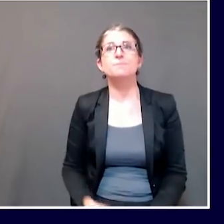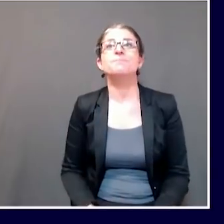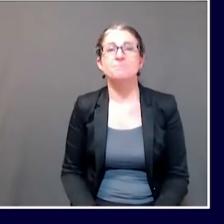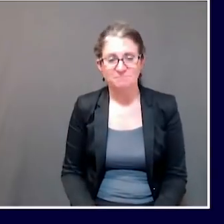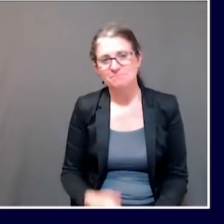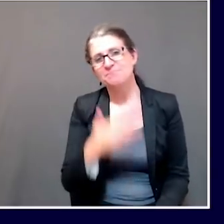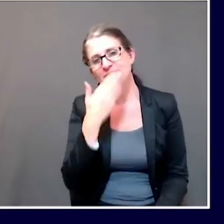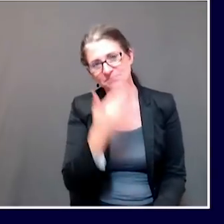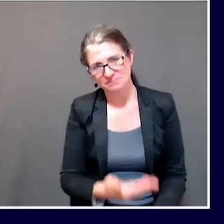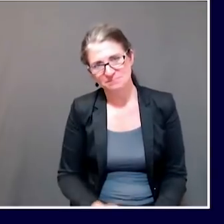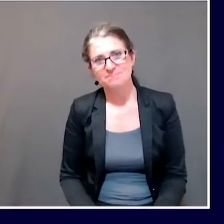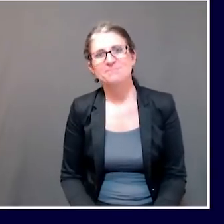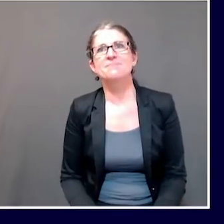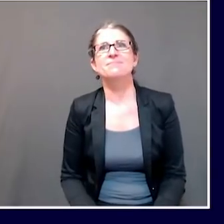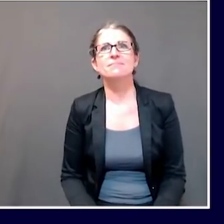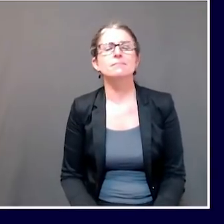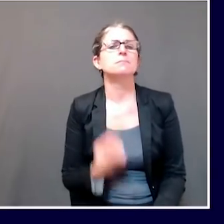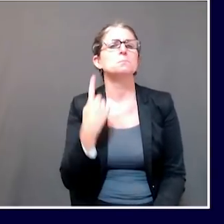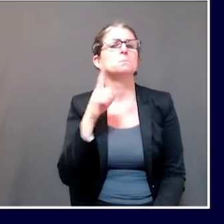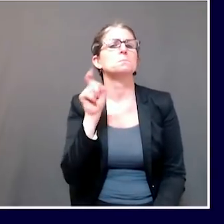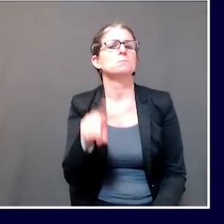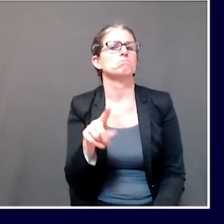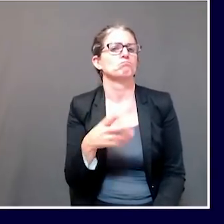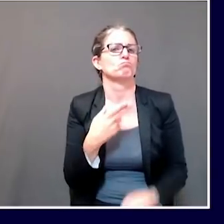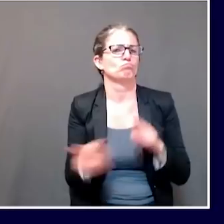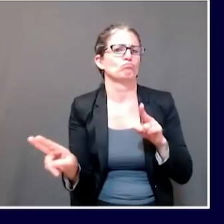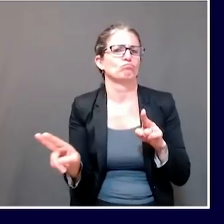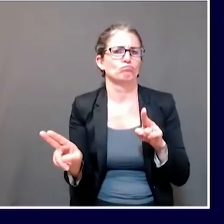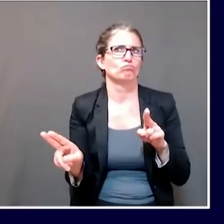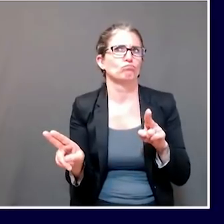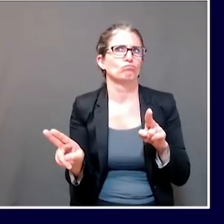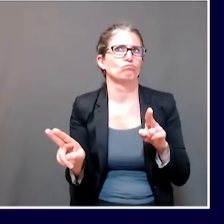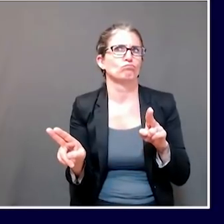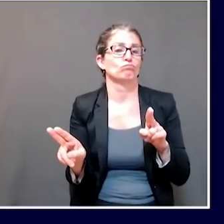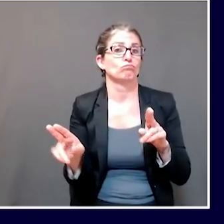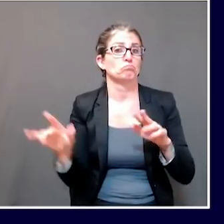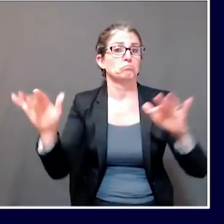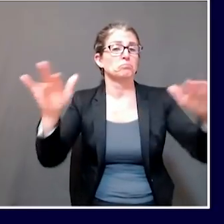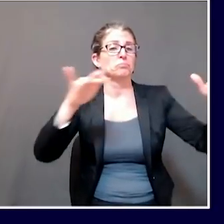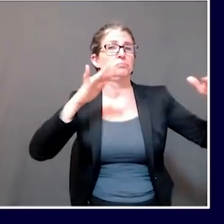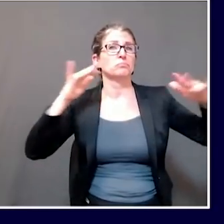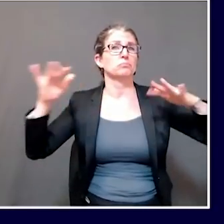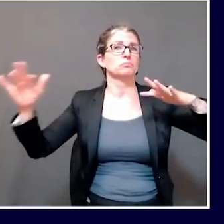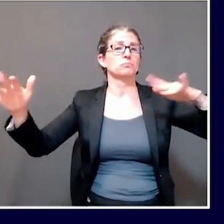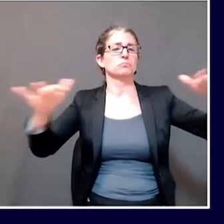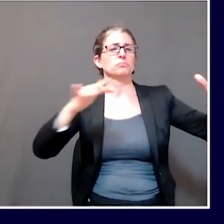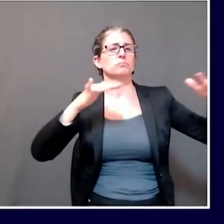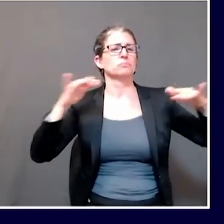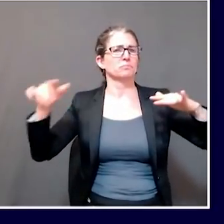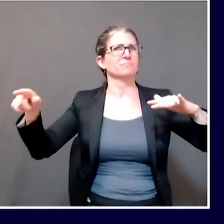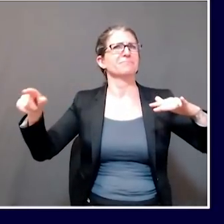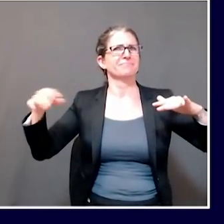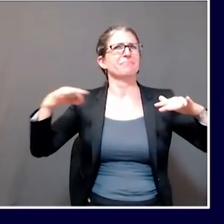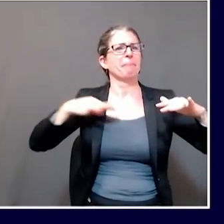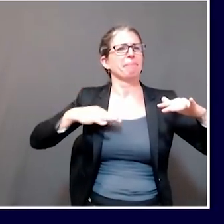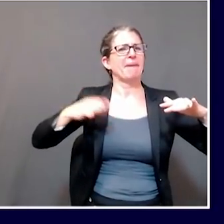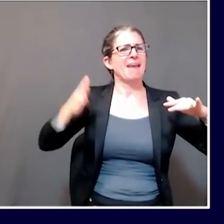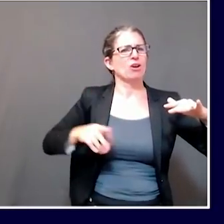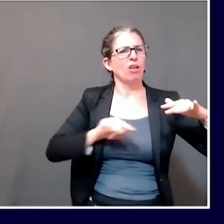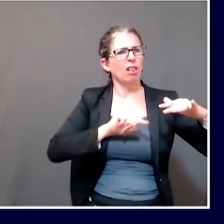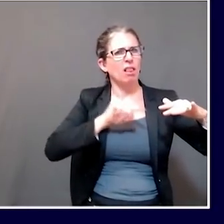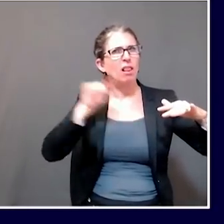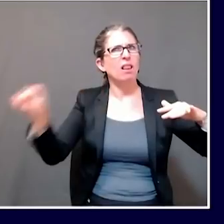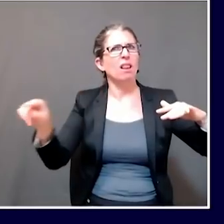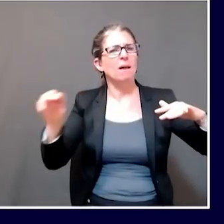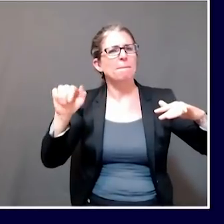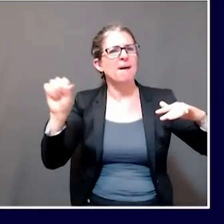here. We're hearing of people, Mainers, going down to Massachusetts to receive medical treatment, then coming back here to Maine, and